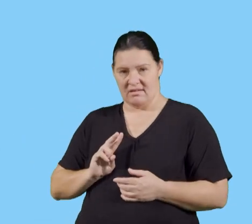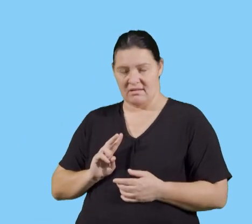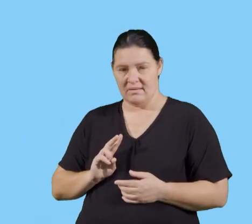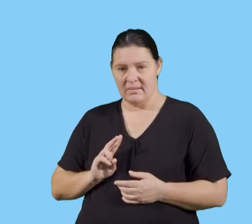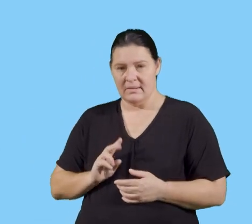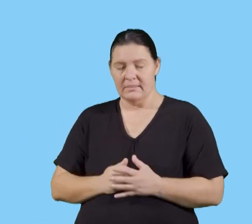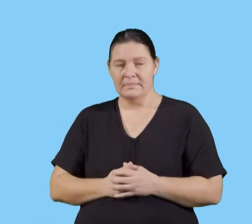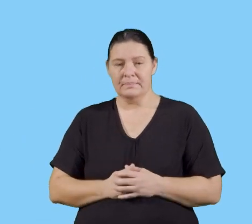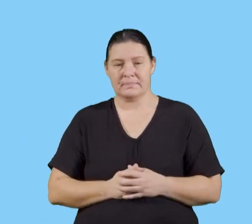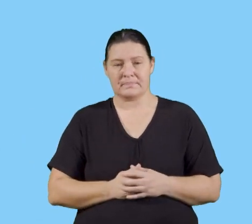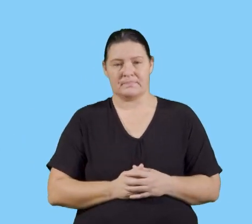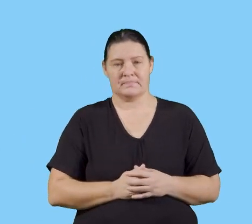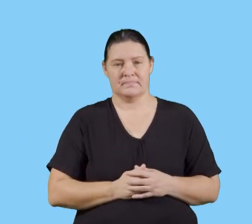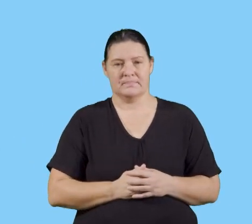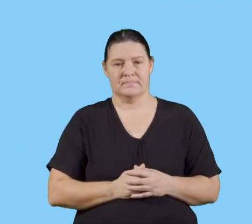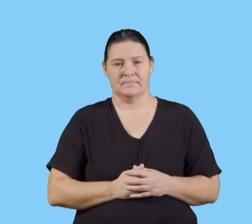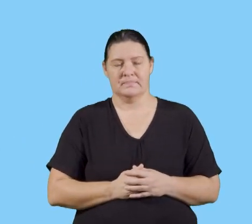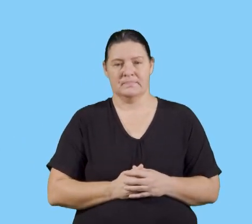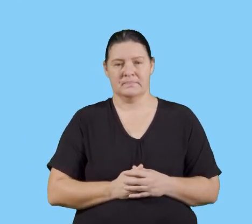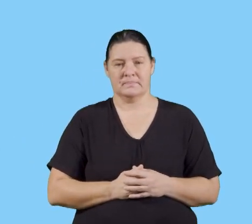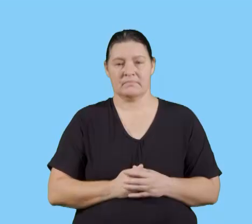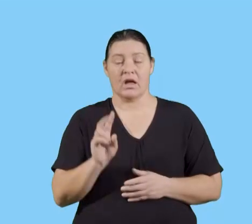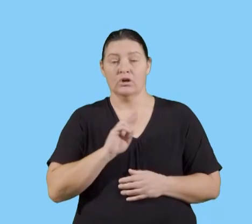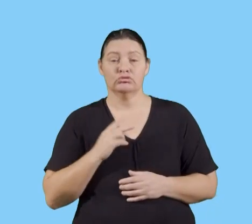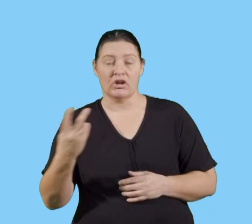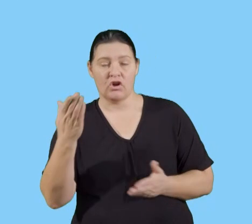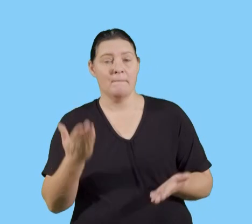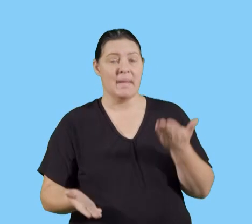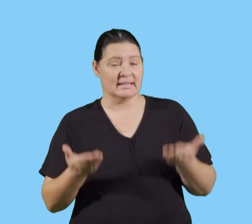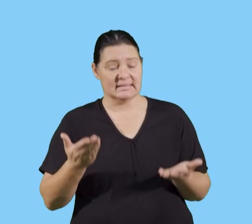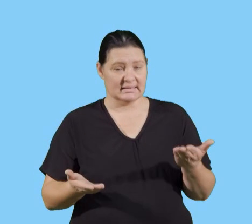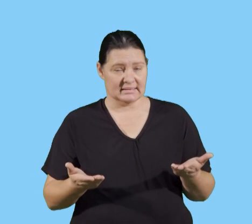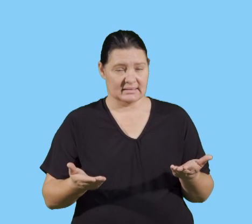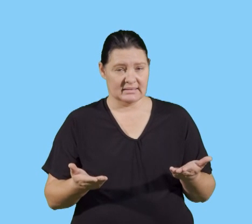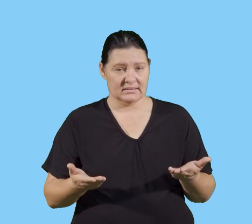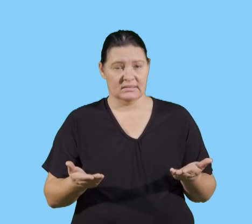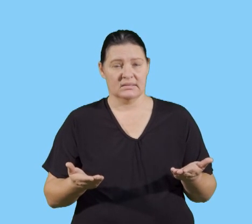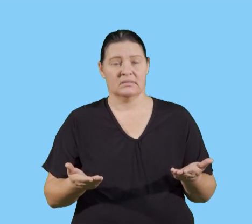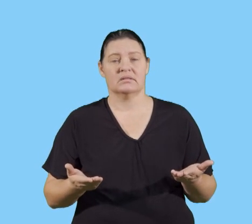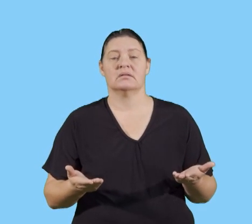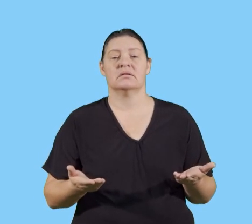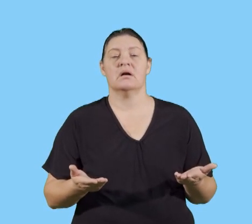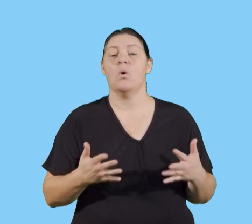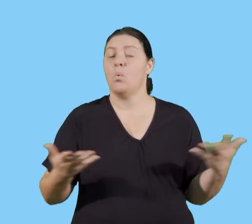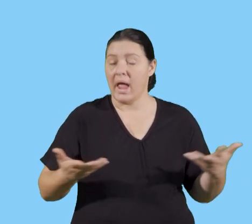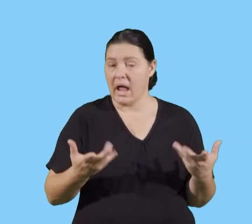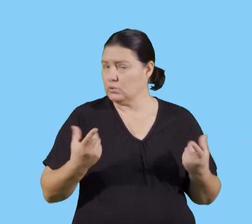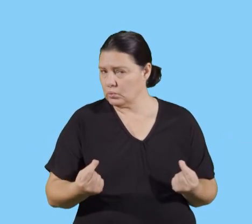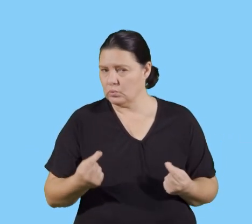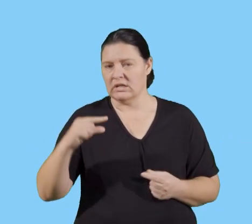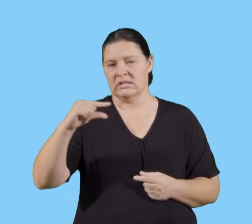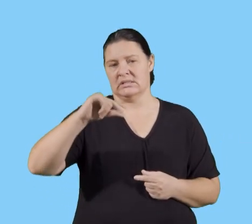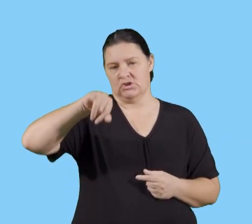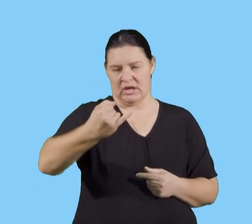and our creditors. These transfers of balances are done in the general